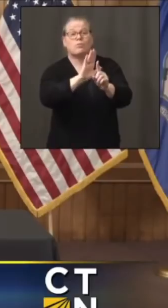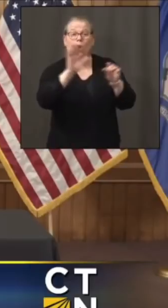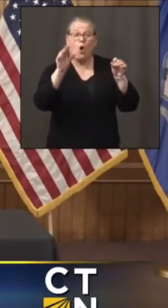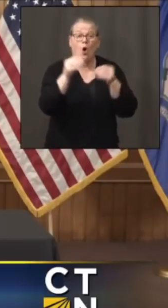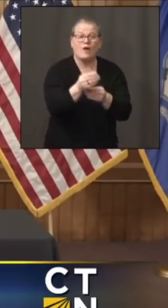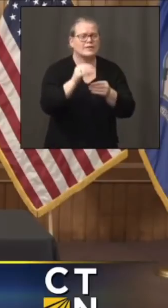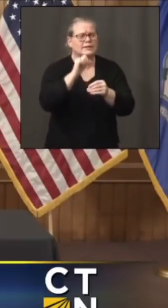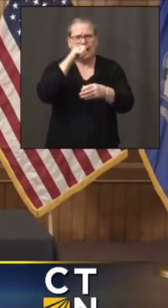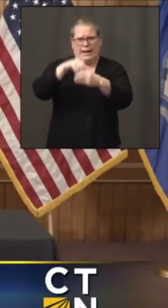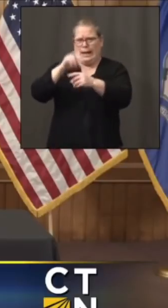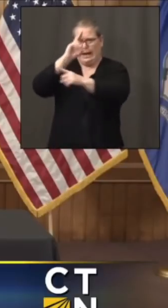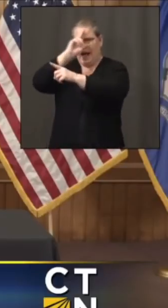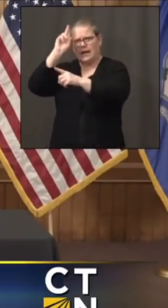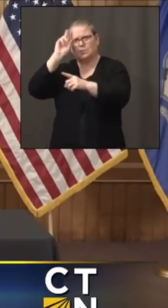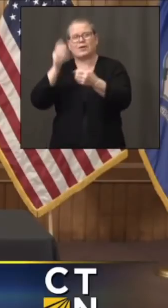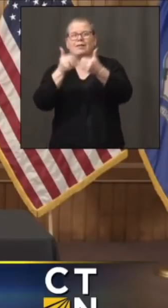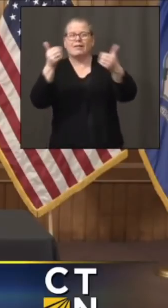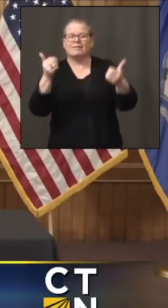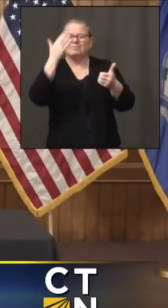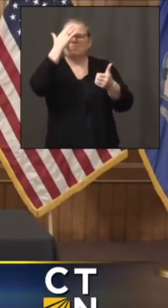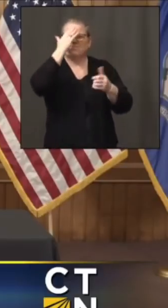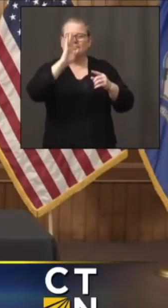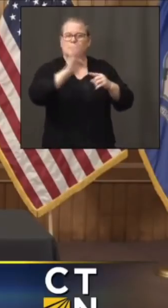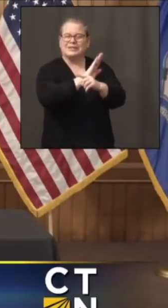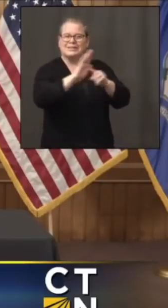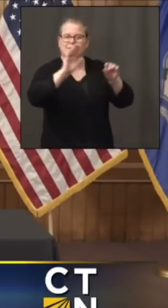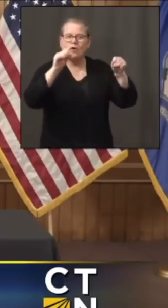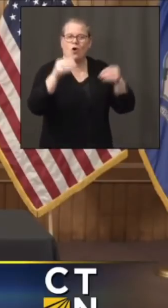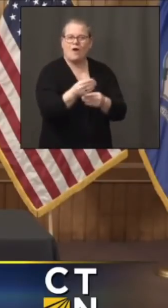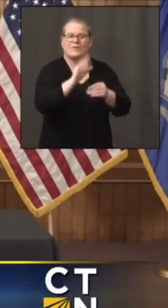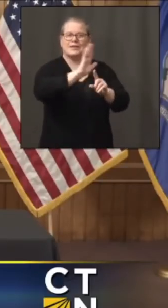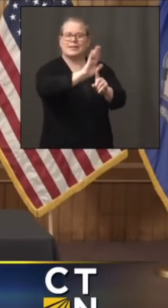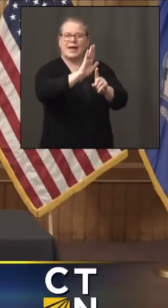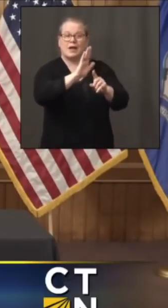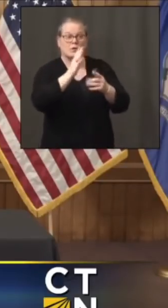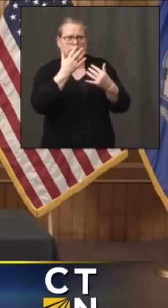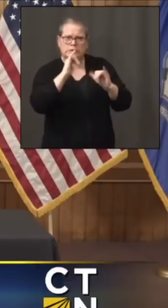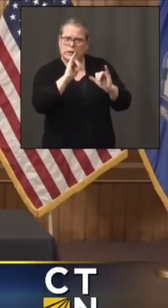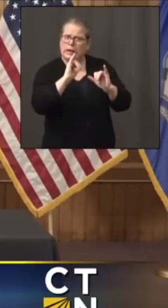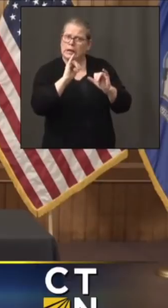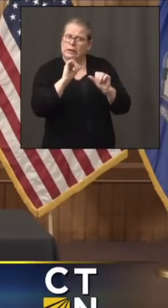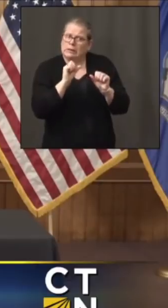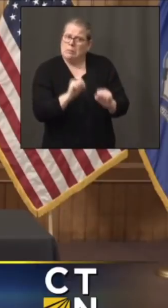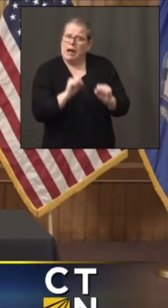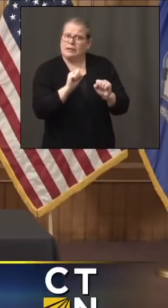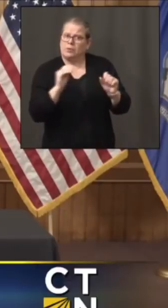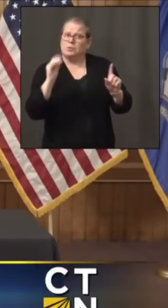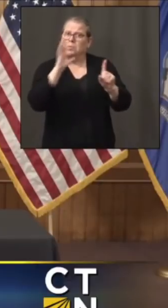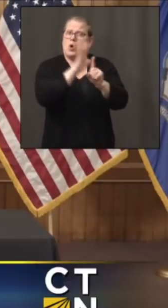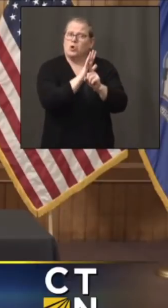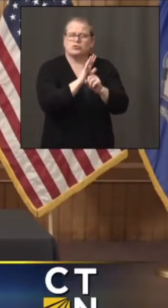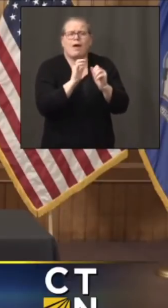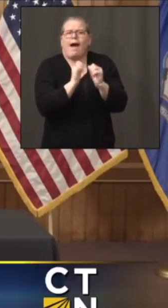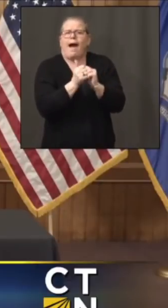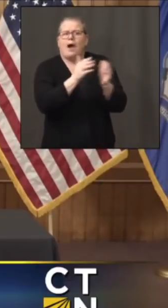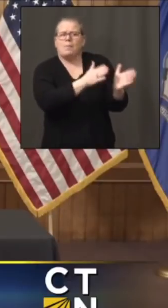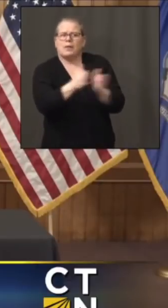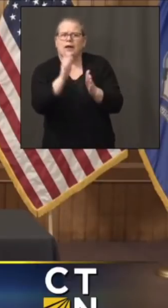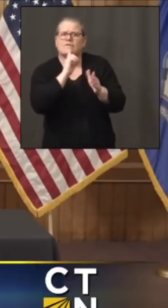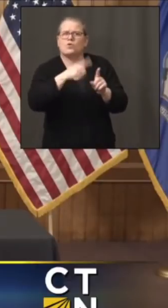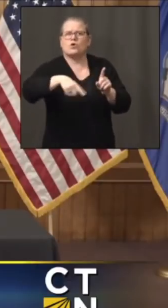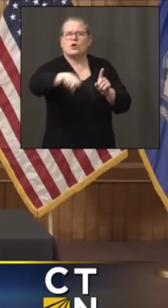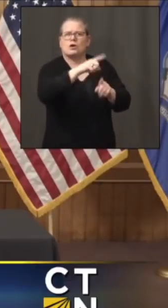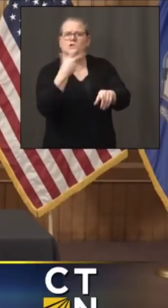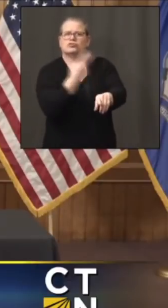doctors, pediatricians, who are still having work-related exposures potentially? What is the state's plan to give them access to